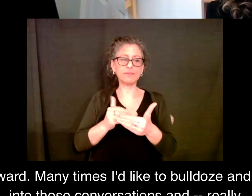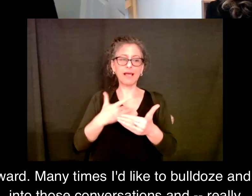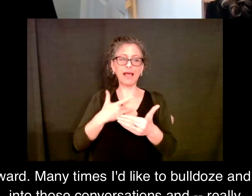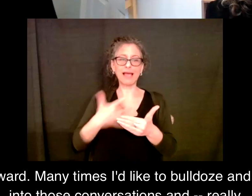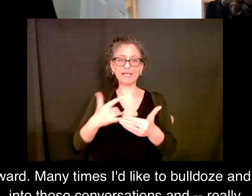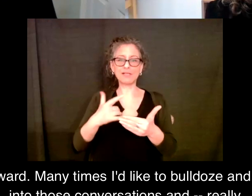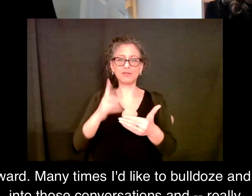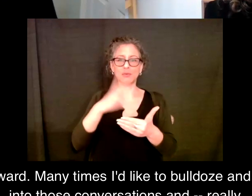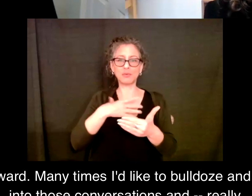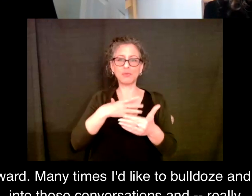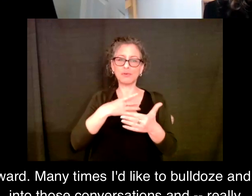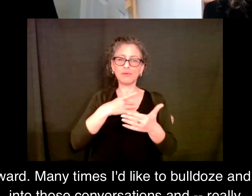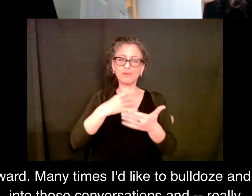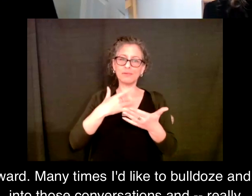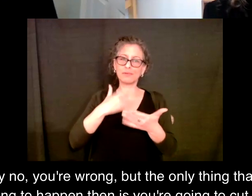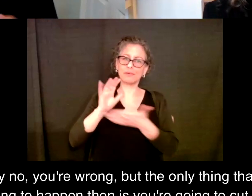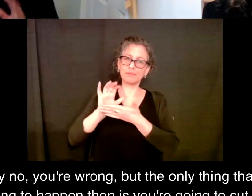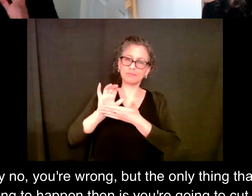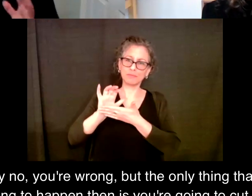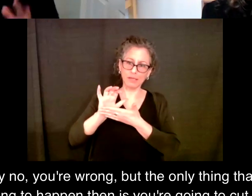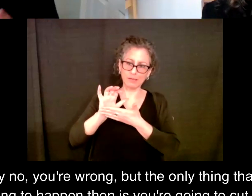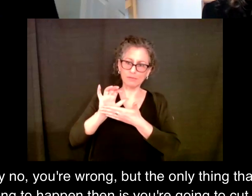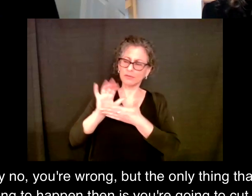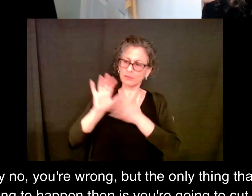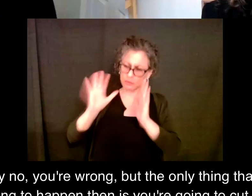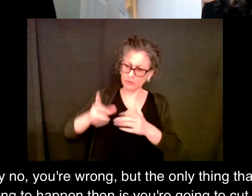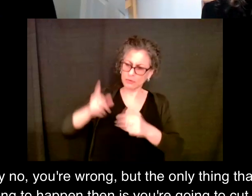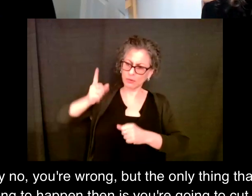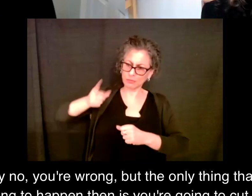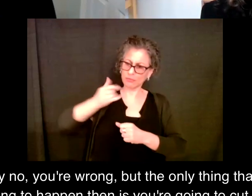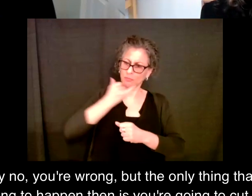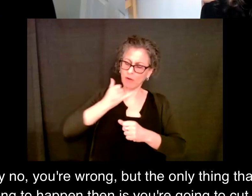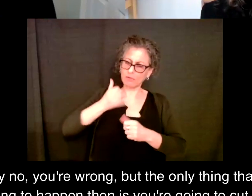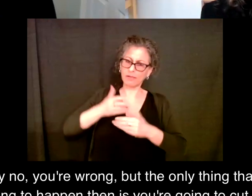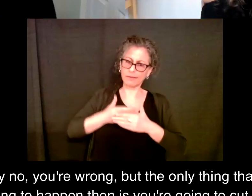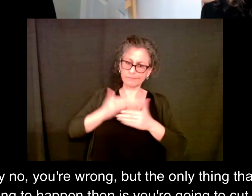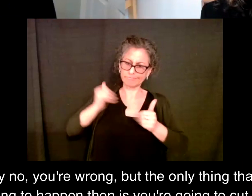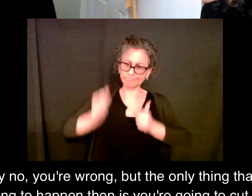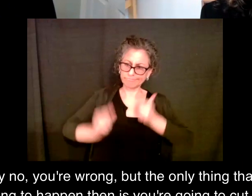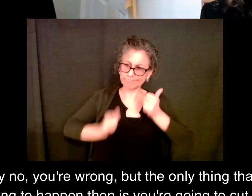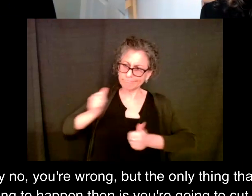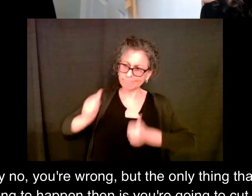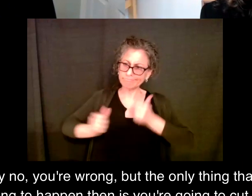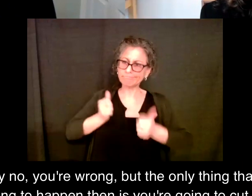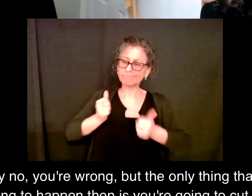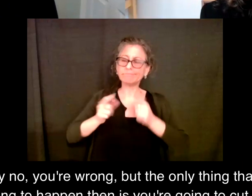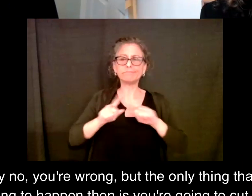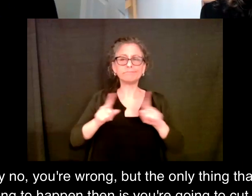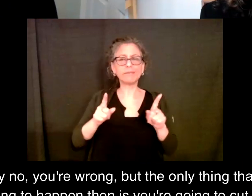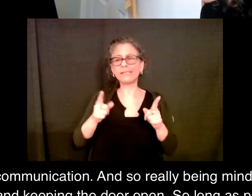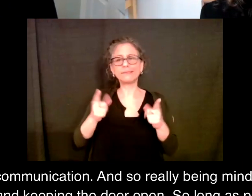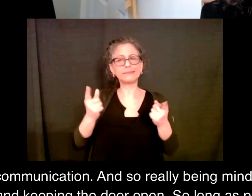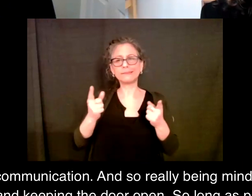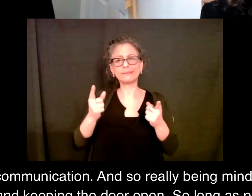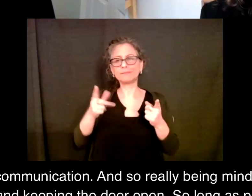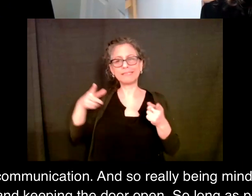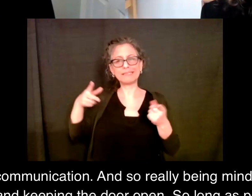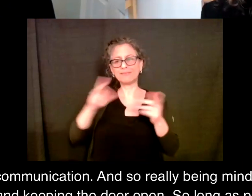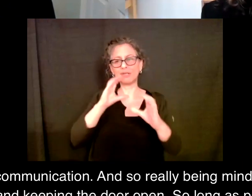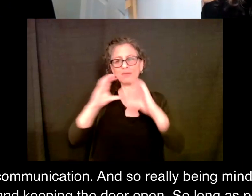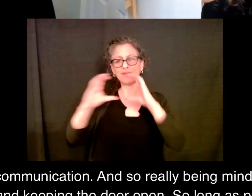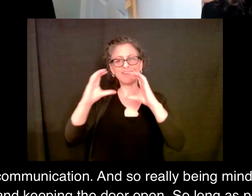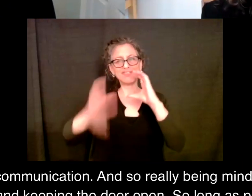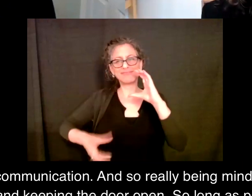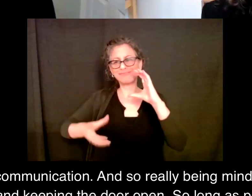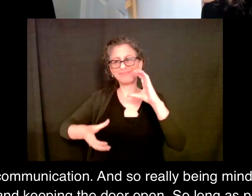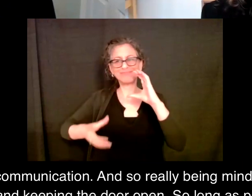into those conversations and really say, no, you're wrong. But the only thing that's going to happen then is you're going to cut off that communication.